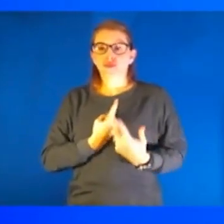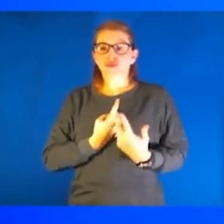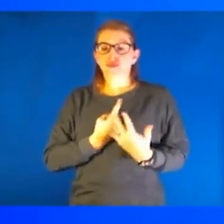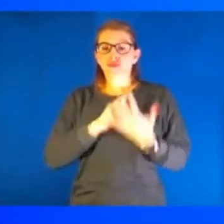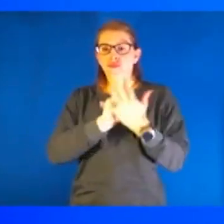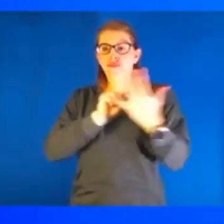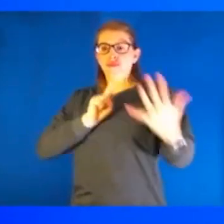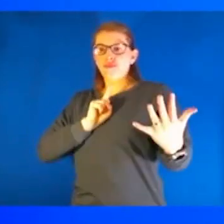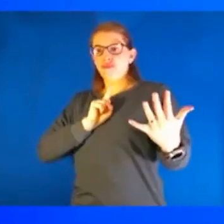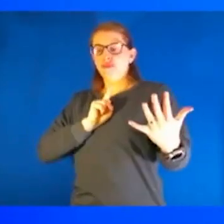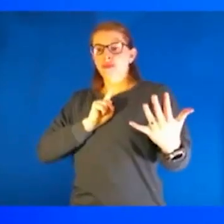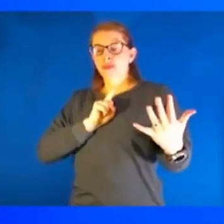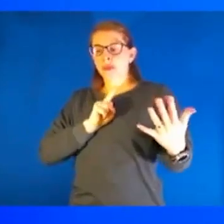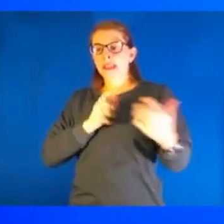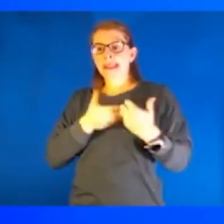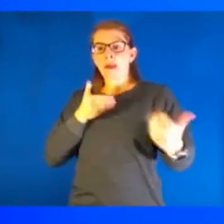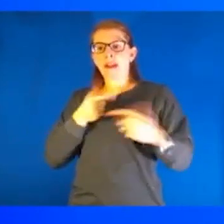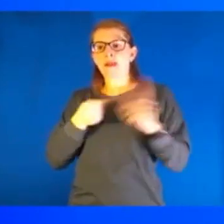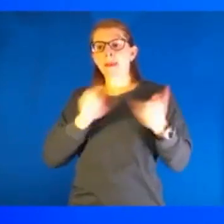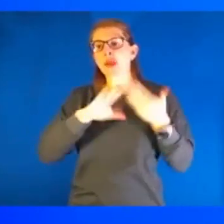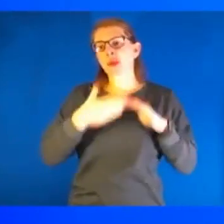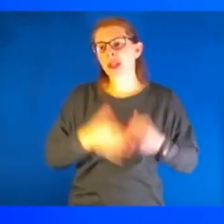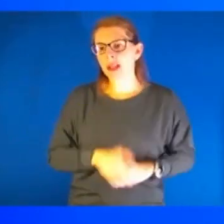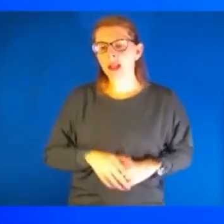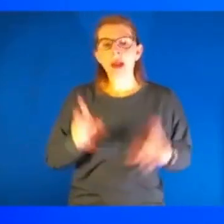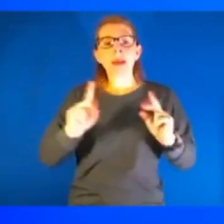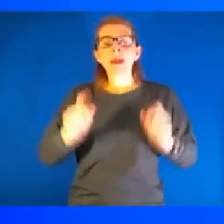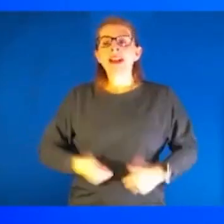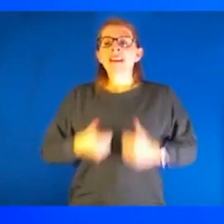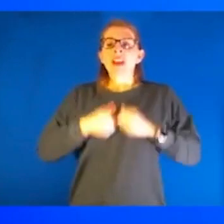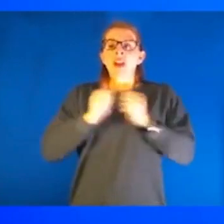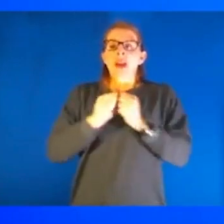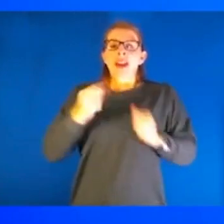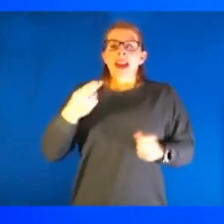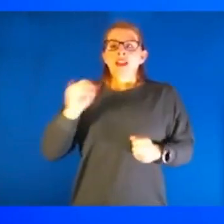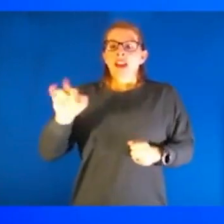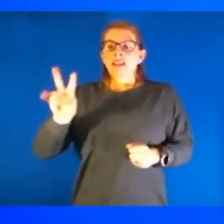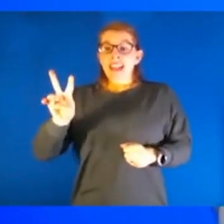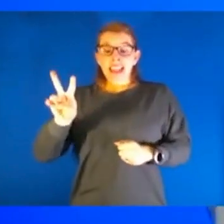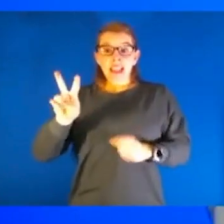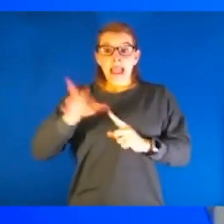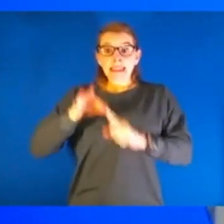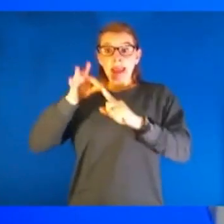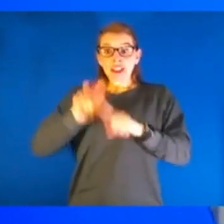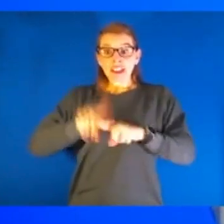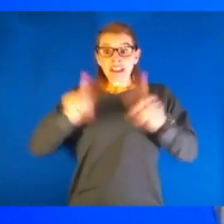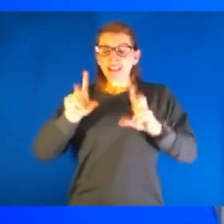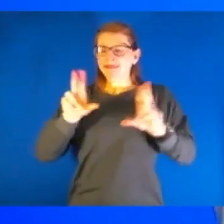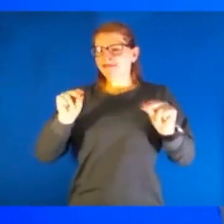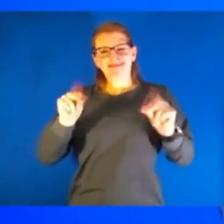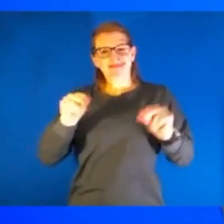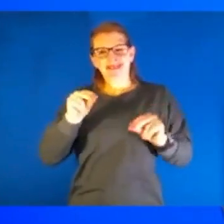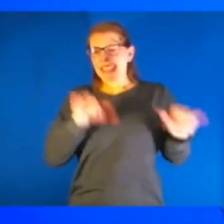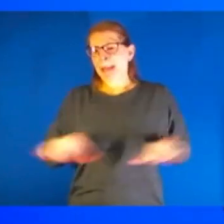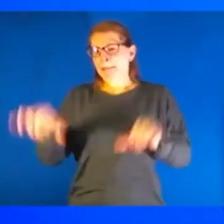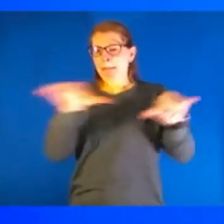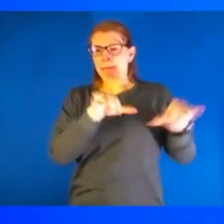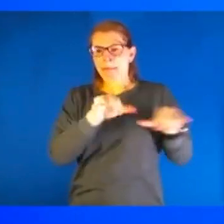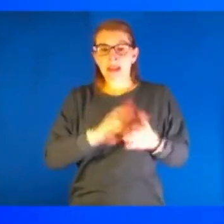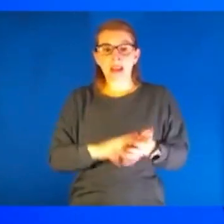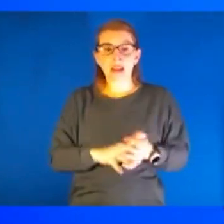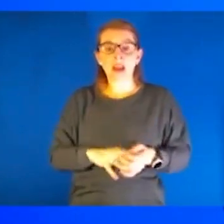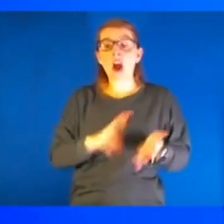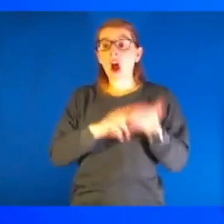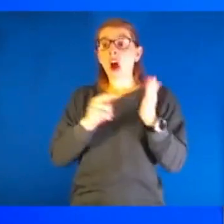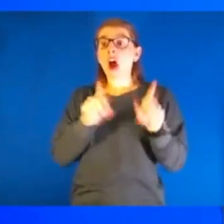from their community, and I think people living with HIV are no exception to that. And in addition to that, they have the increased burden of their